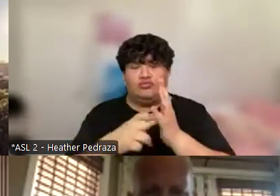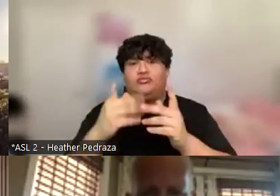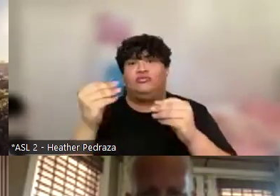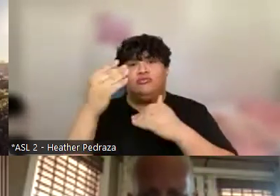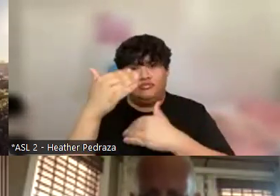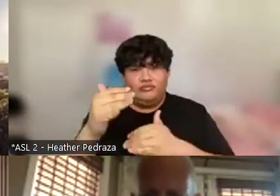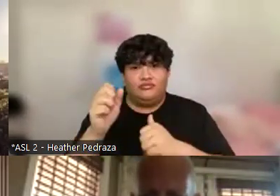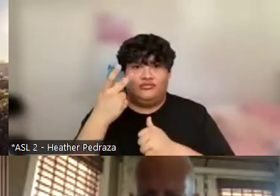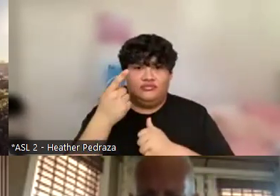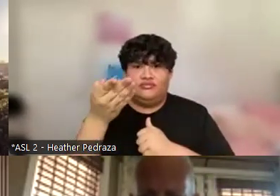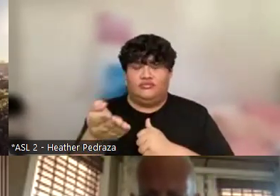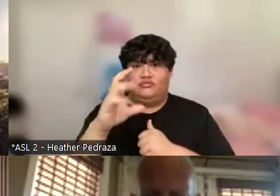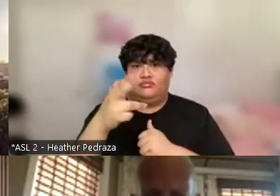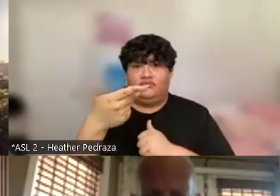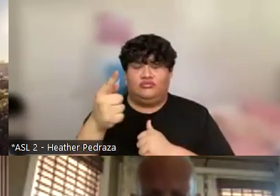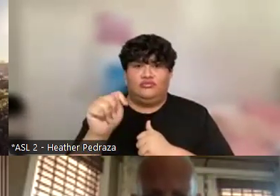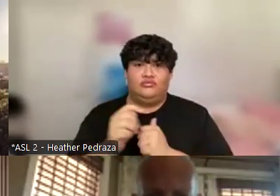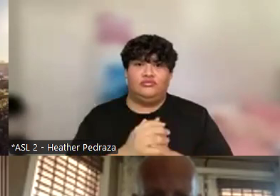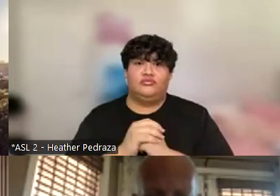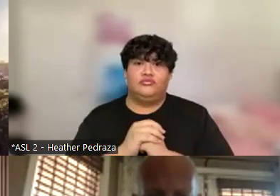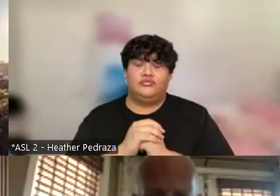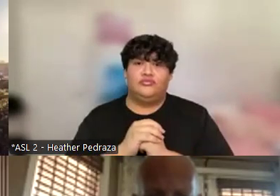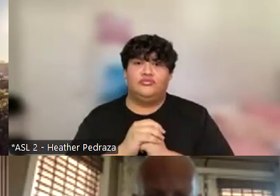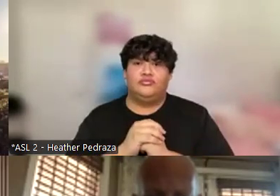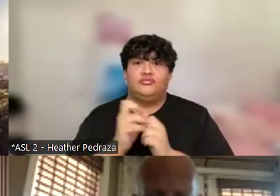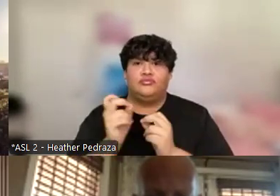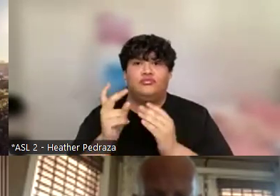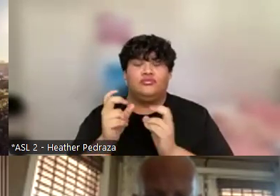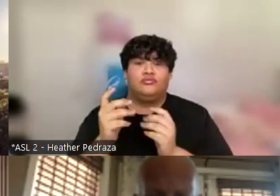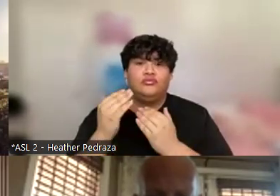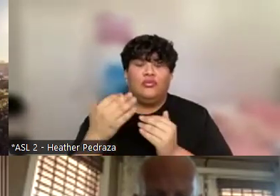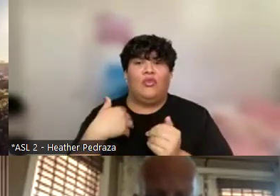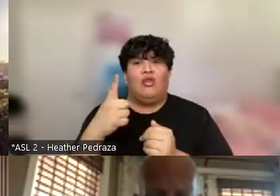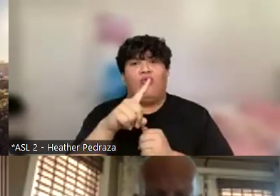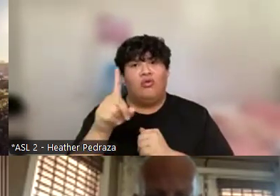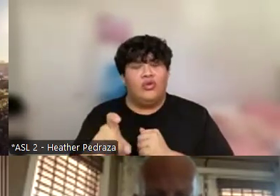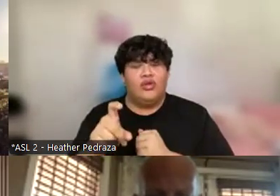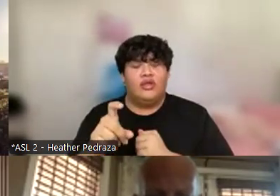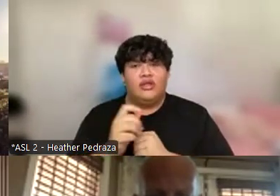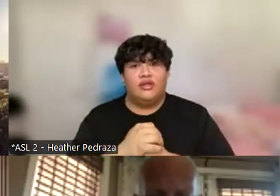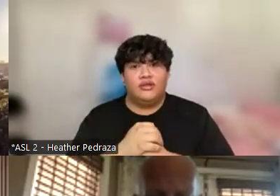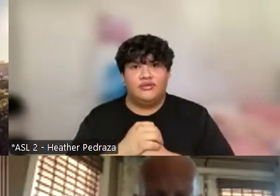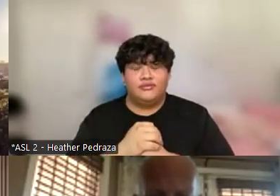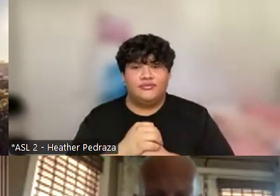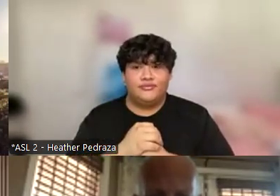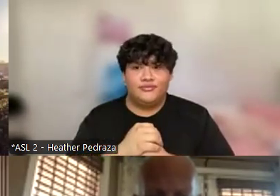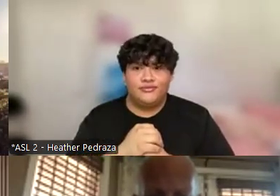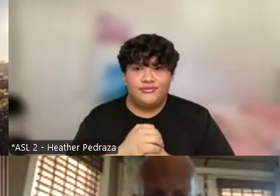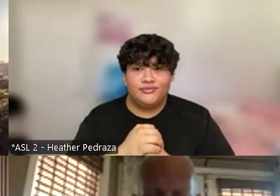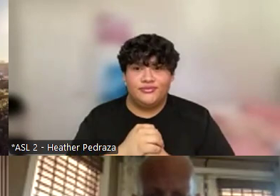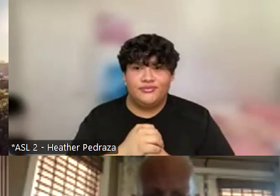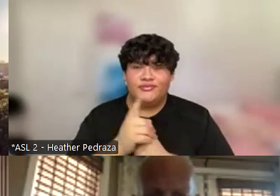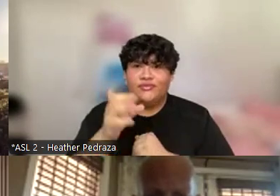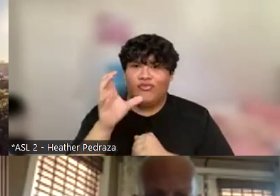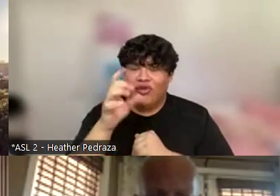of us as a council. Okay, as a follow-up question, the findings